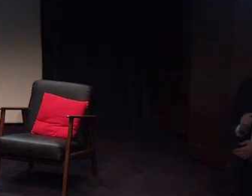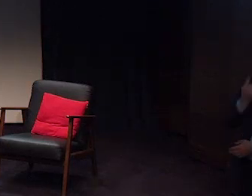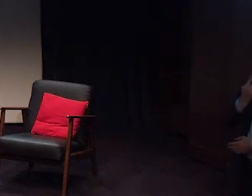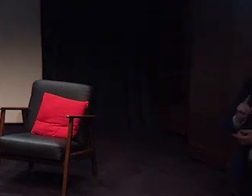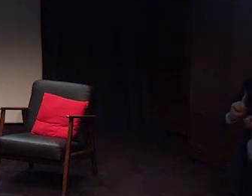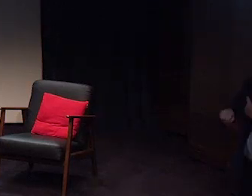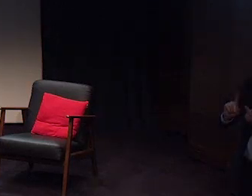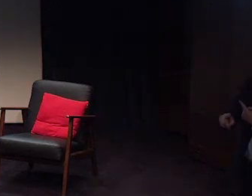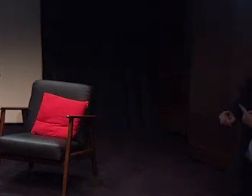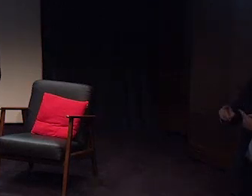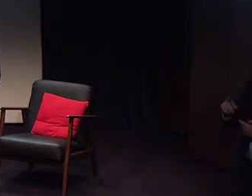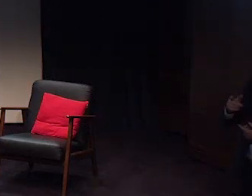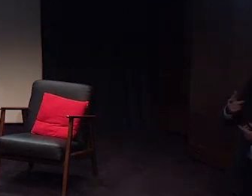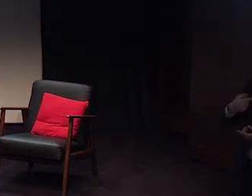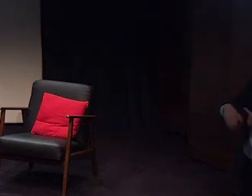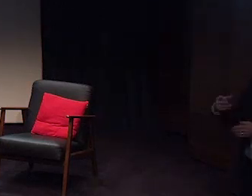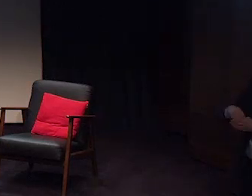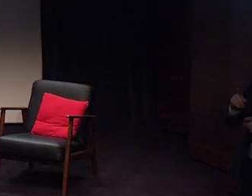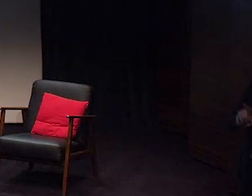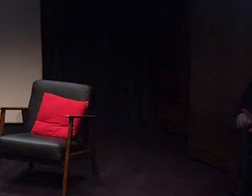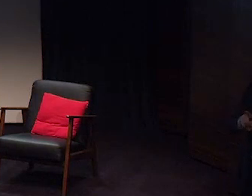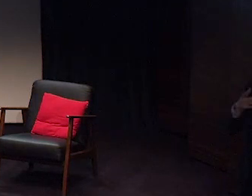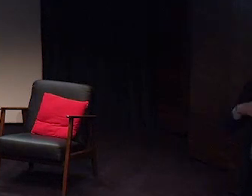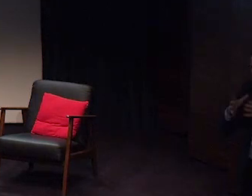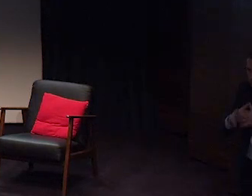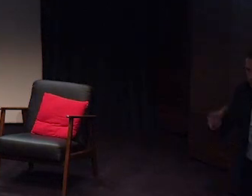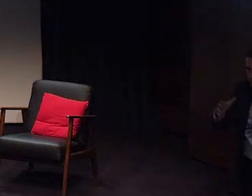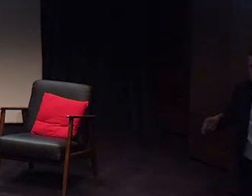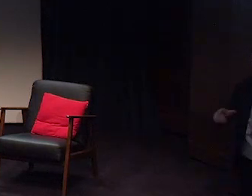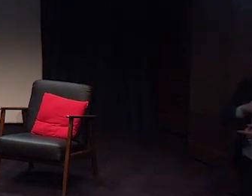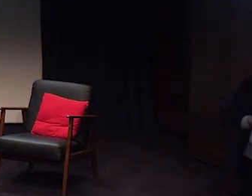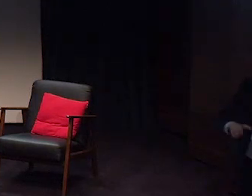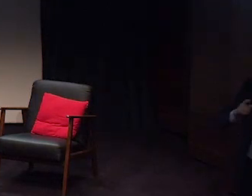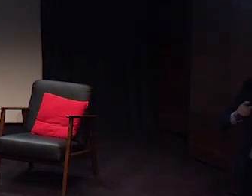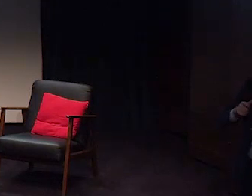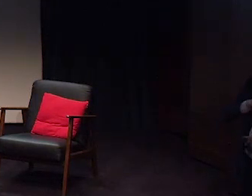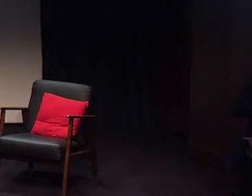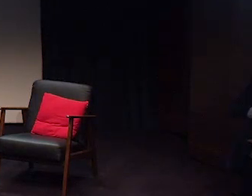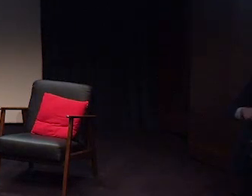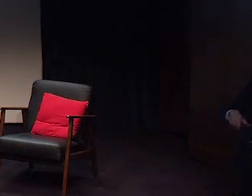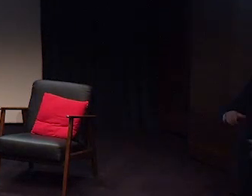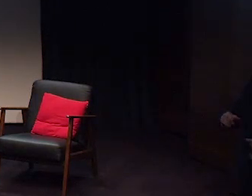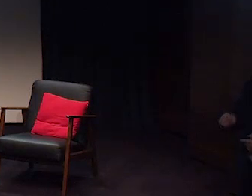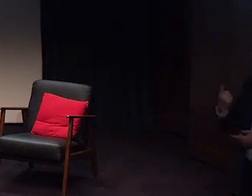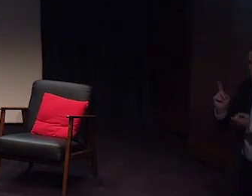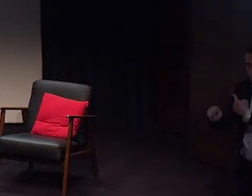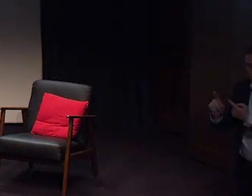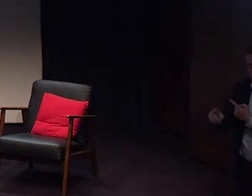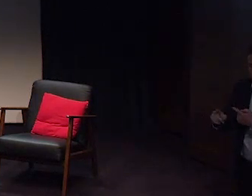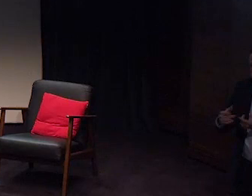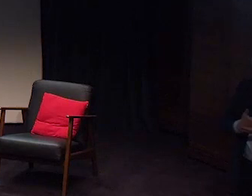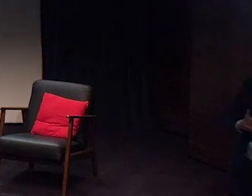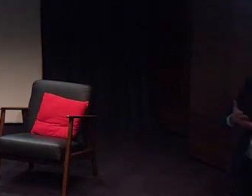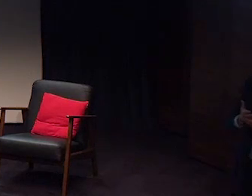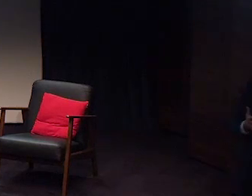Finally, the idea will be to build a large community of first aid citizens sharing the culture of how to make